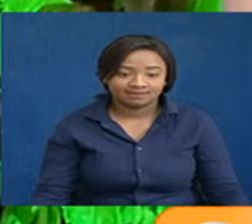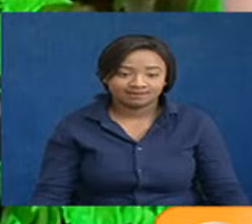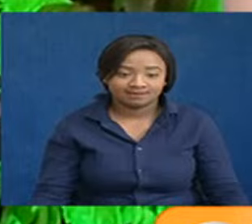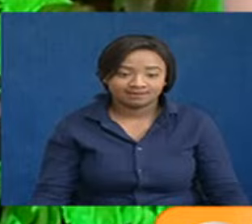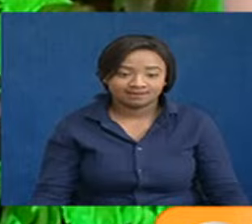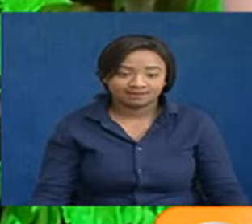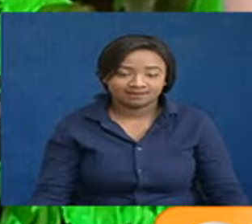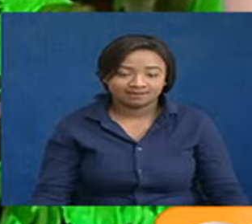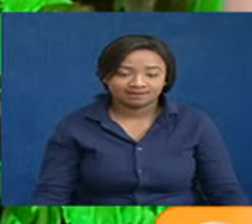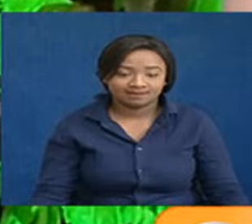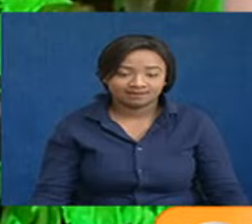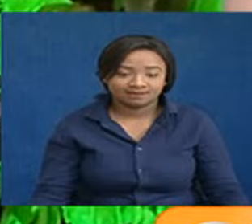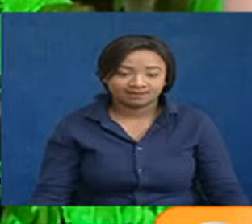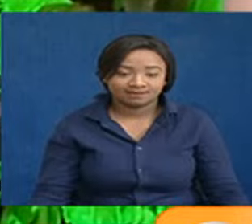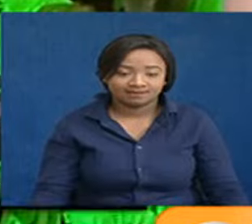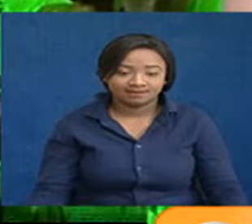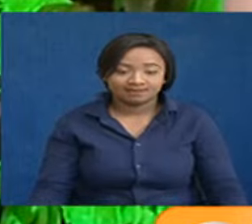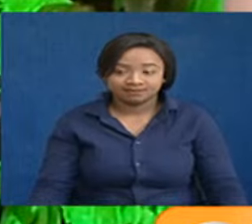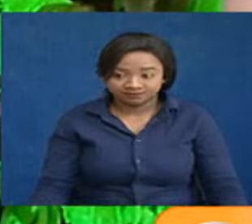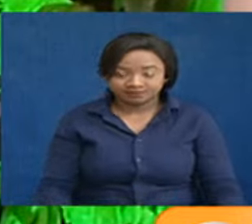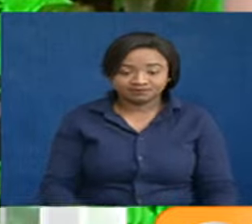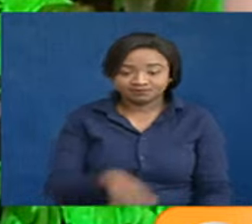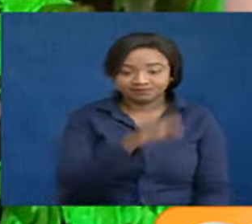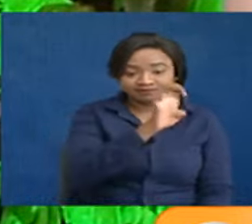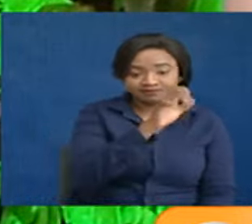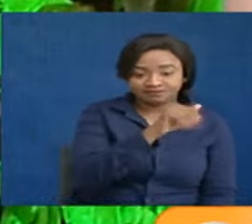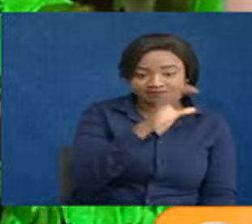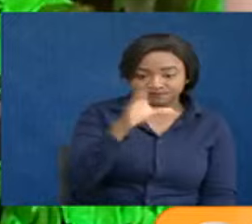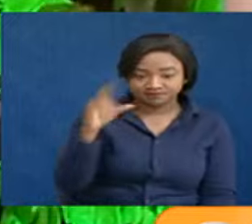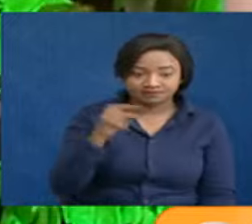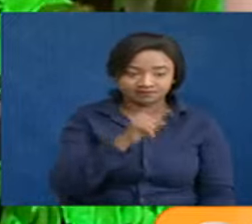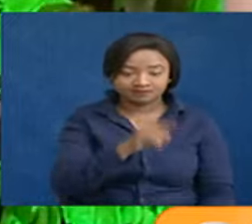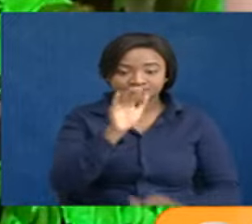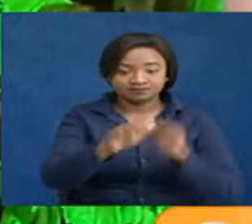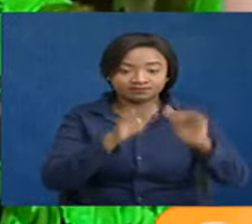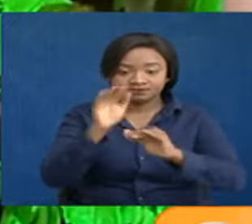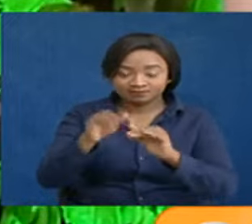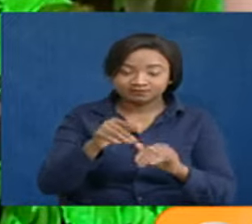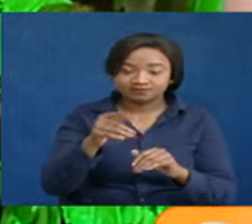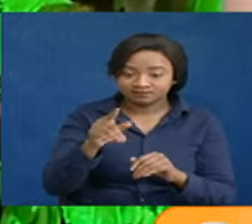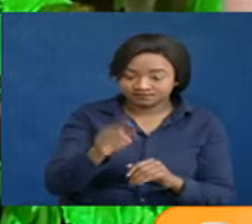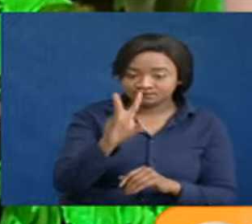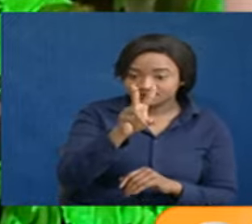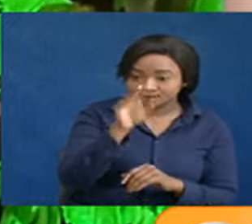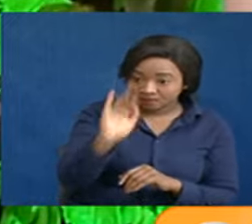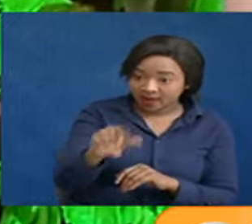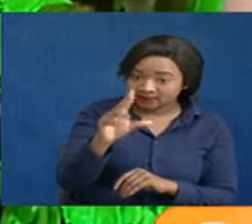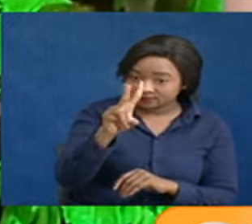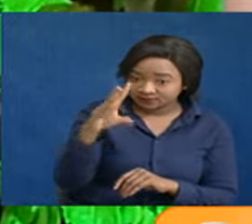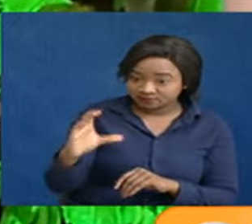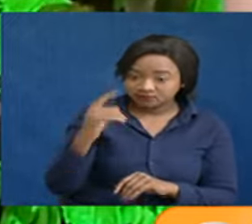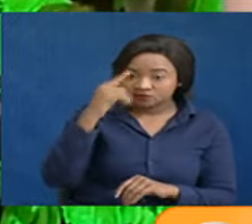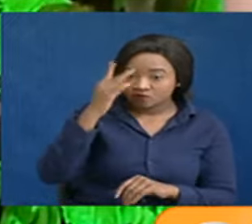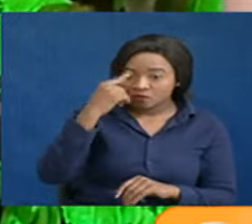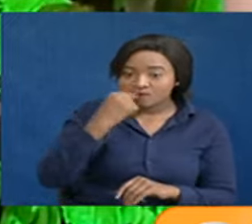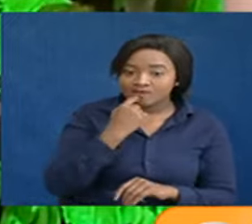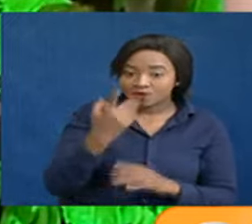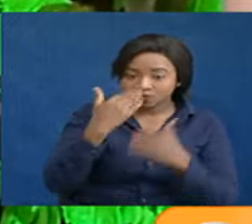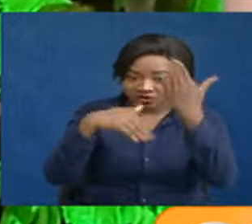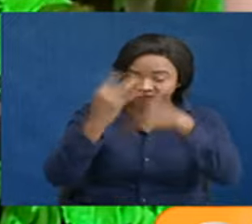Let's talk about graft matters now. In the Ethics and Anti-Corruption Commission has summoned Moi University Vice Chancellor Isaac Hosgei to record